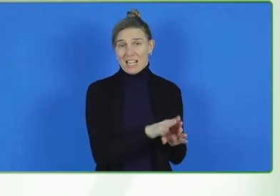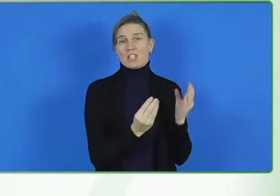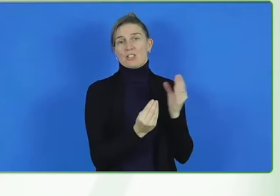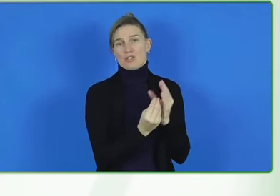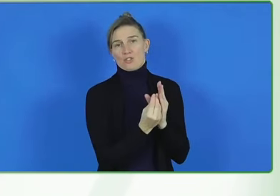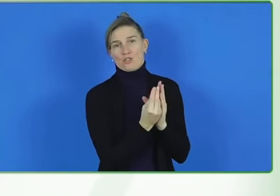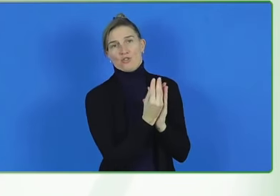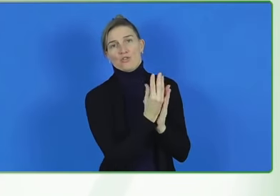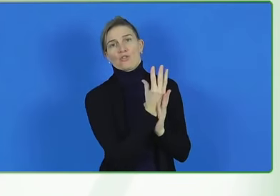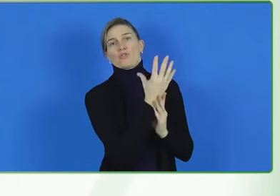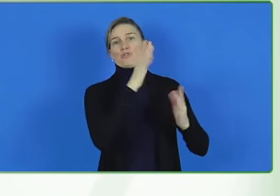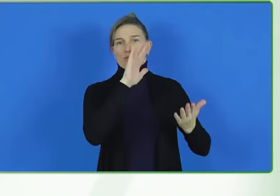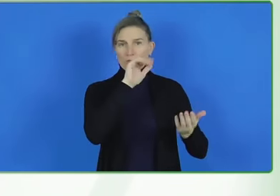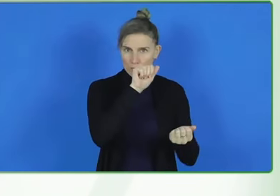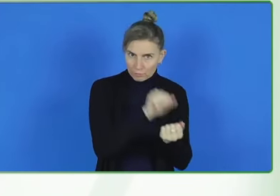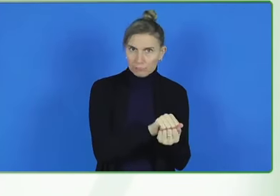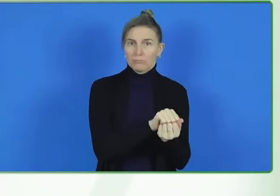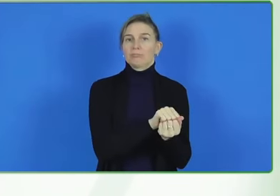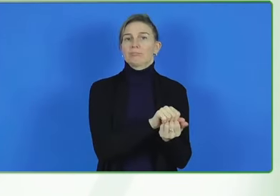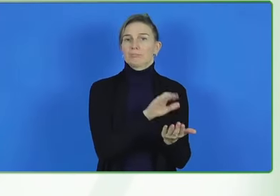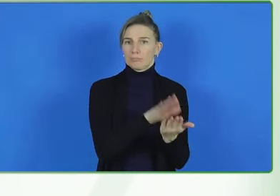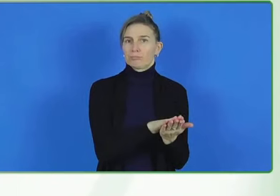So what does it have?